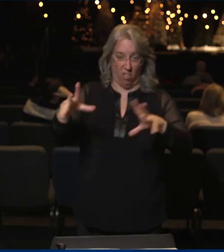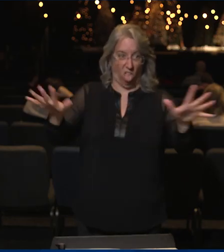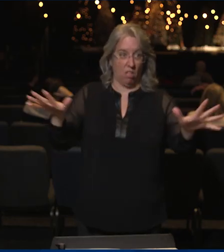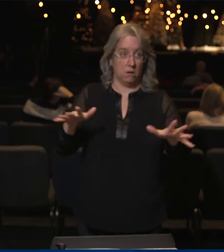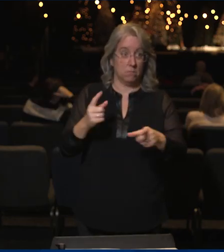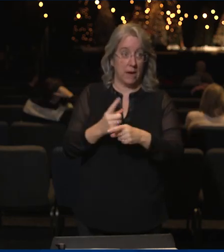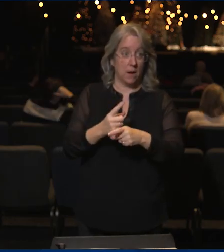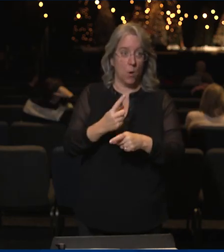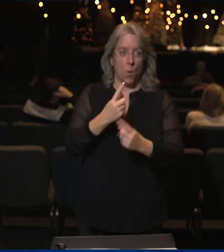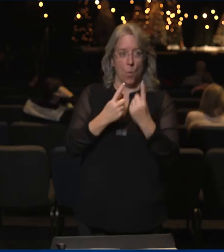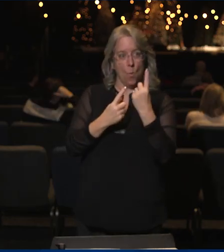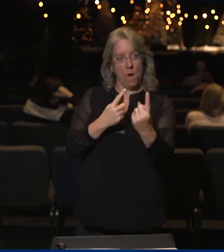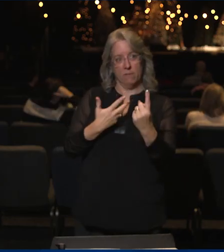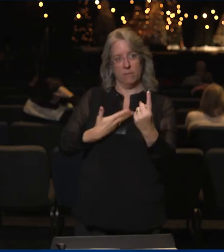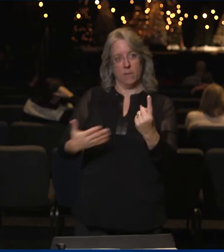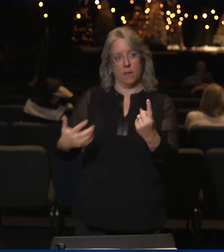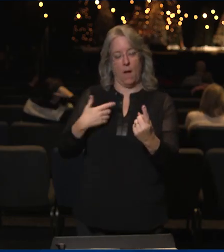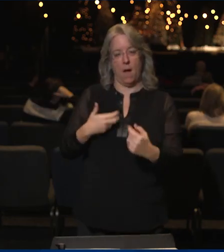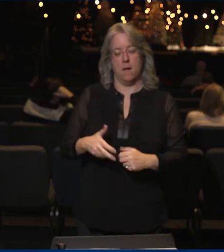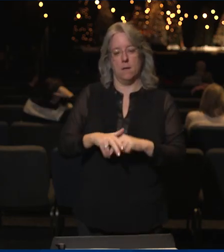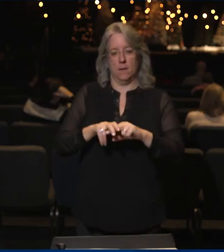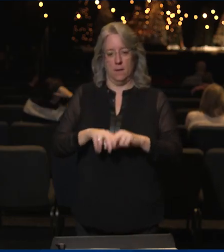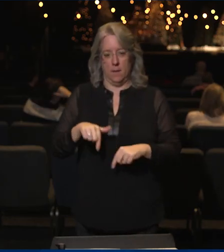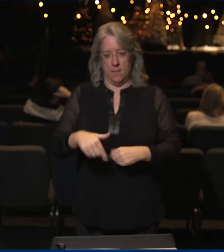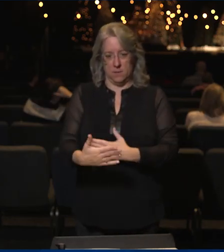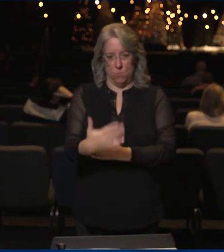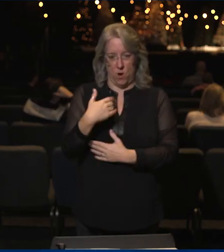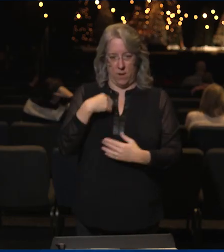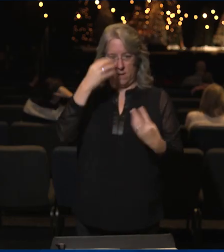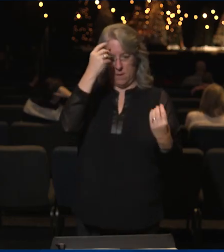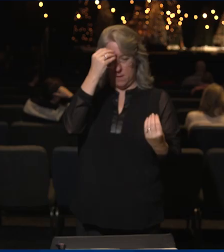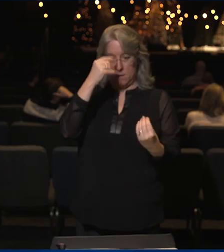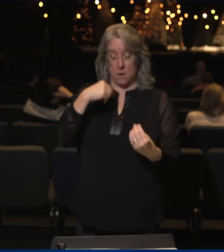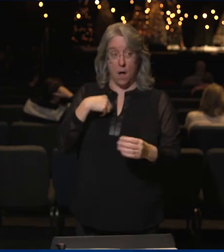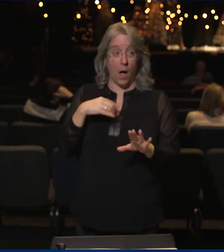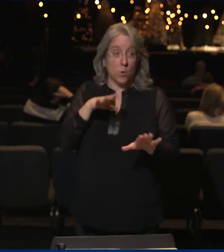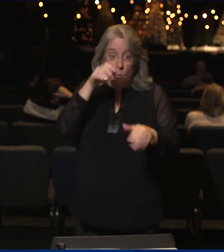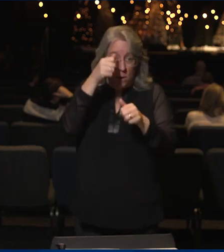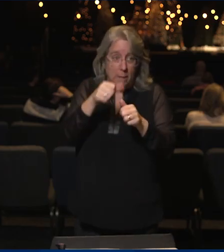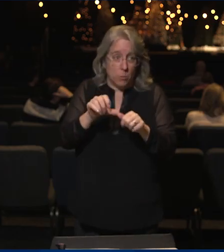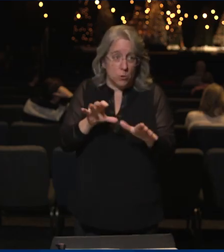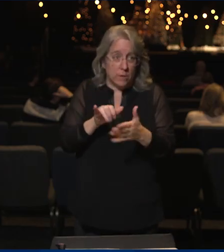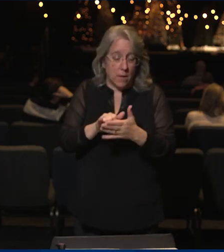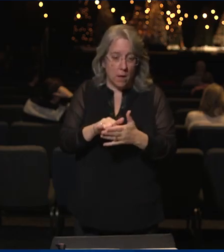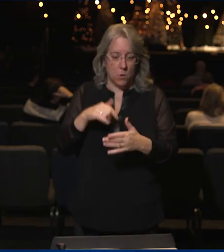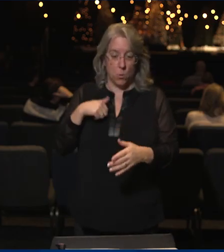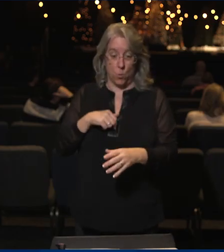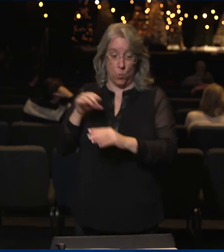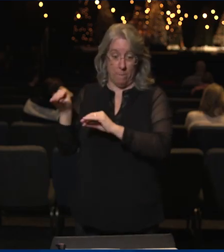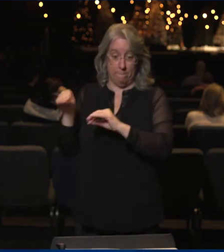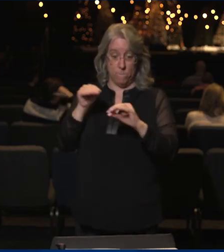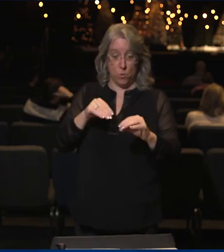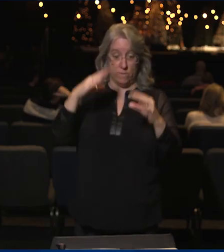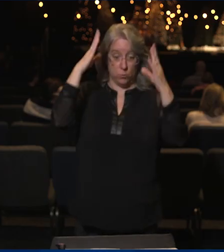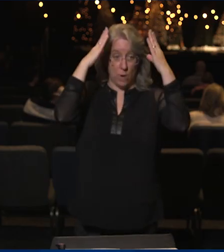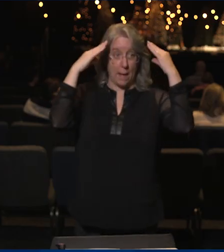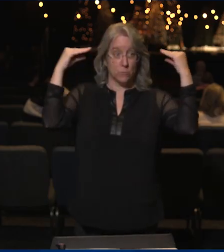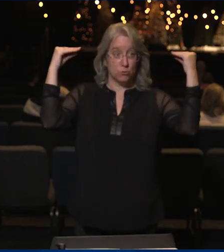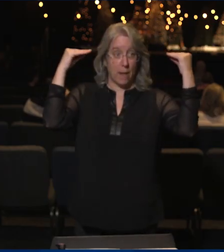And the one that I sat with this morning, I don't remember doing this, but when we moved to Amsterdam in the